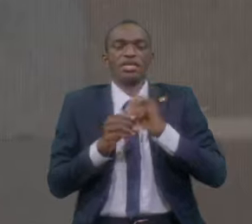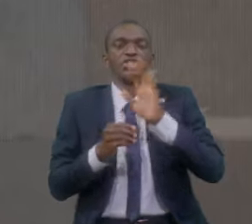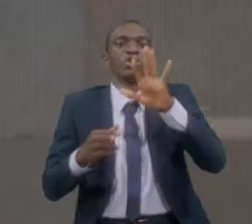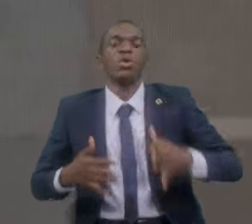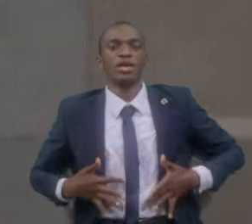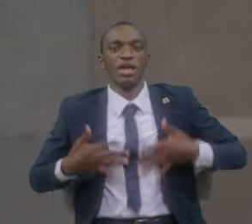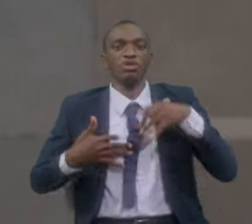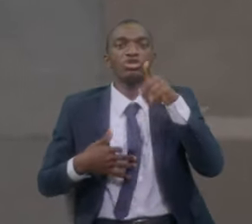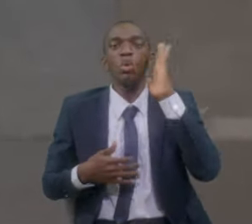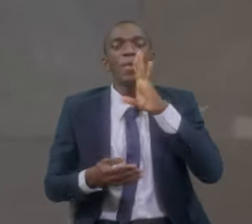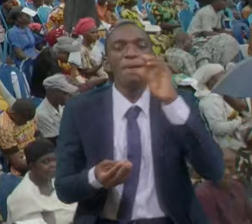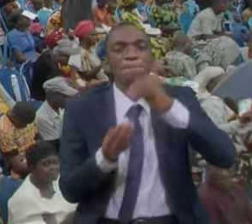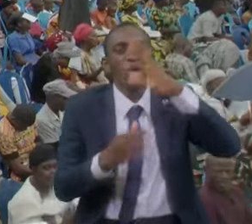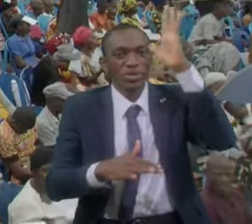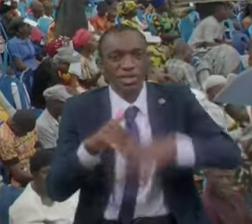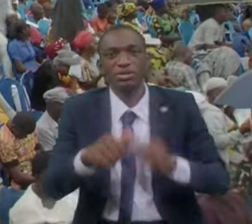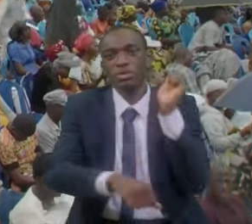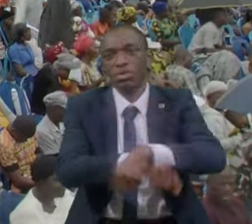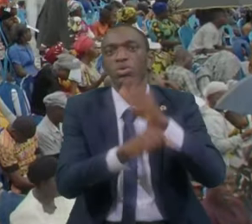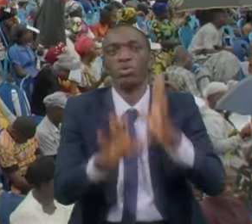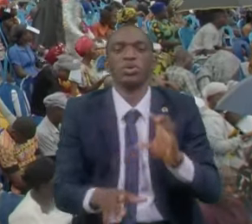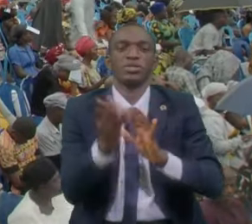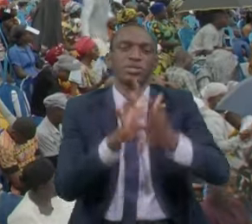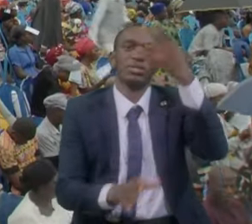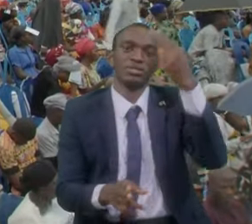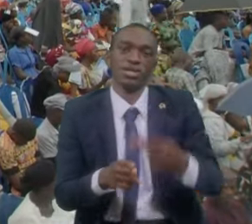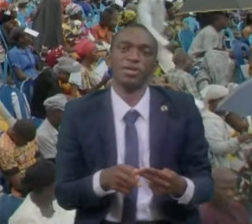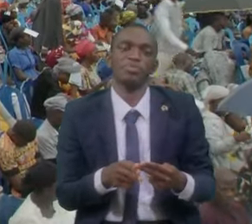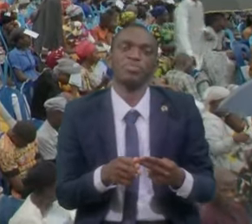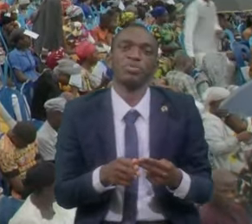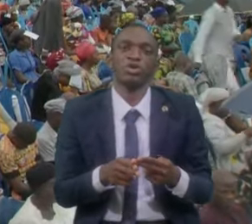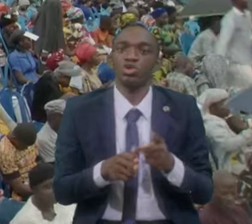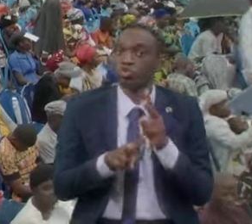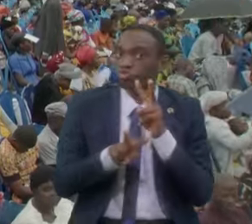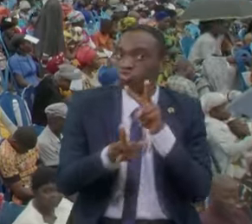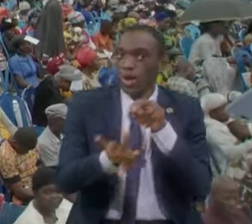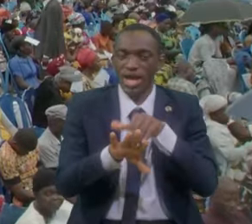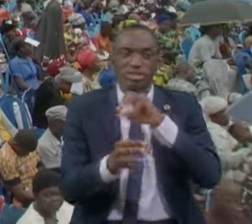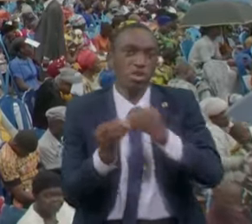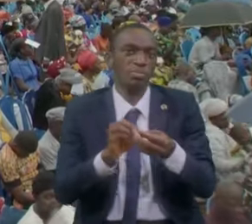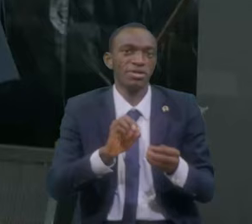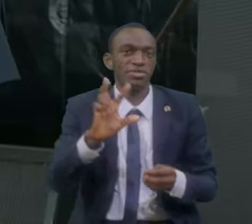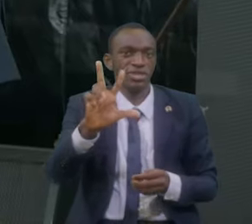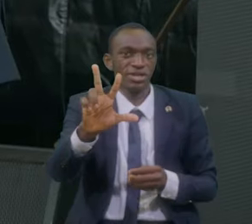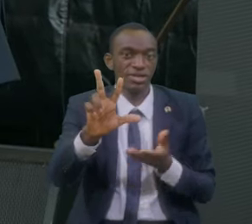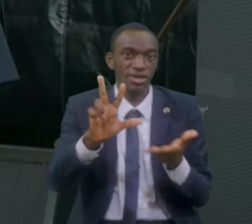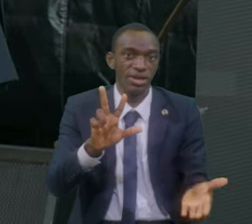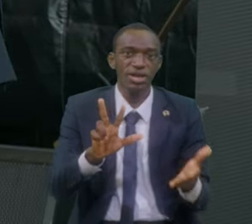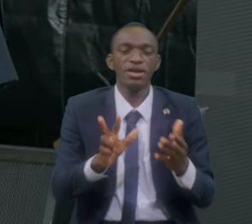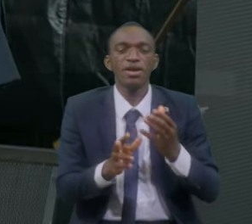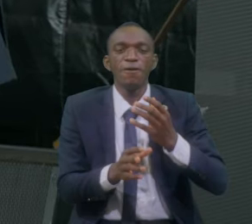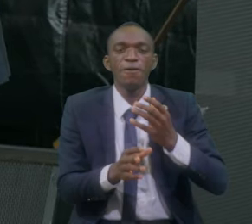conqueror in Jesus' name. Amen. Look at number three here. The faith